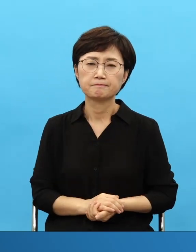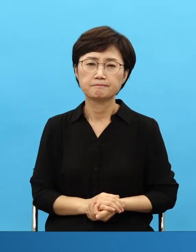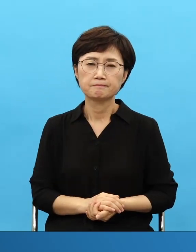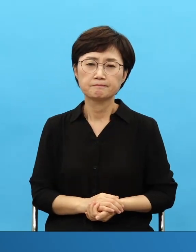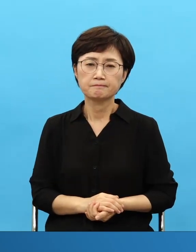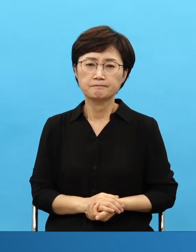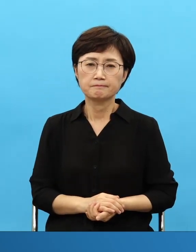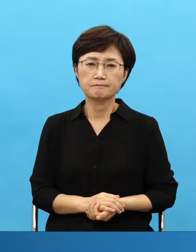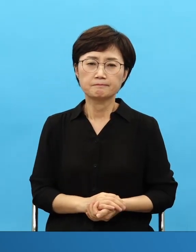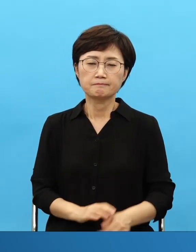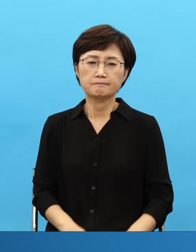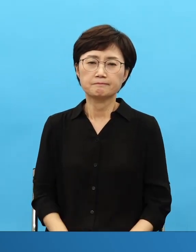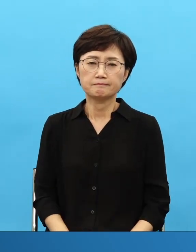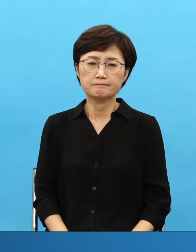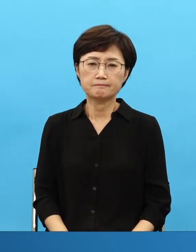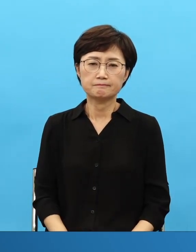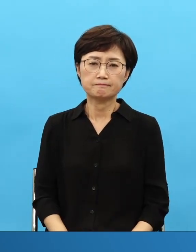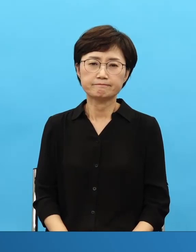Amen.